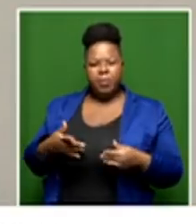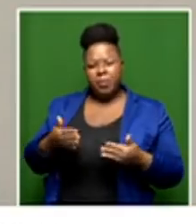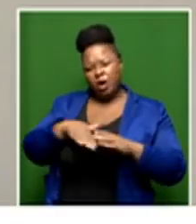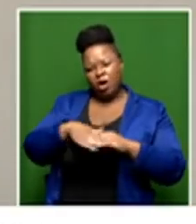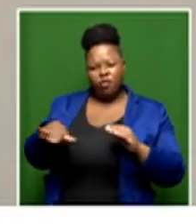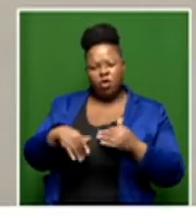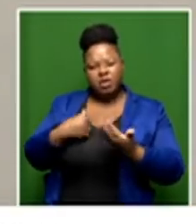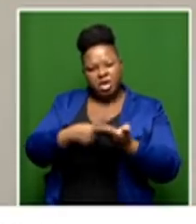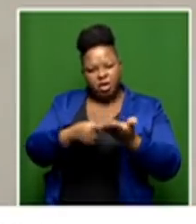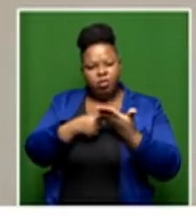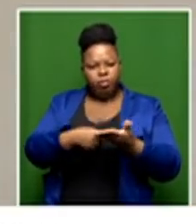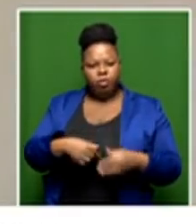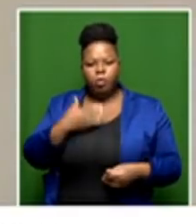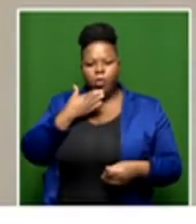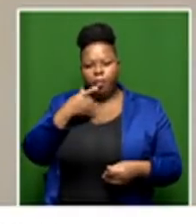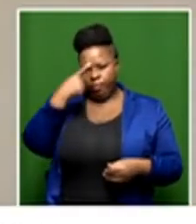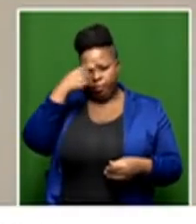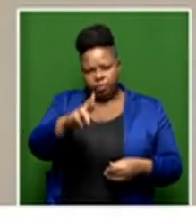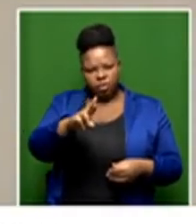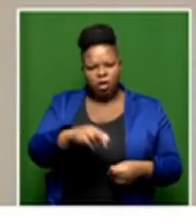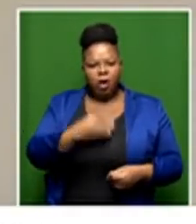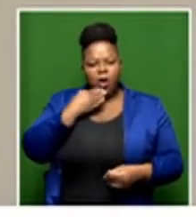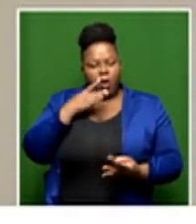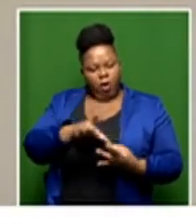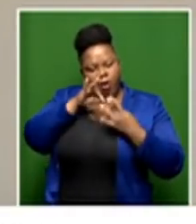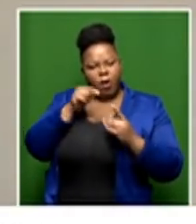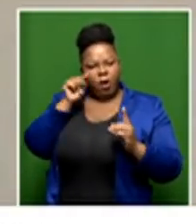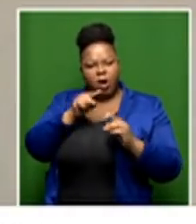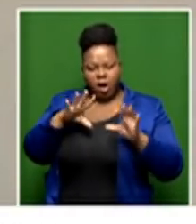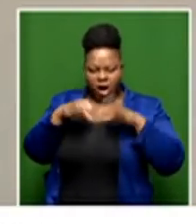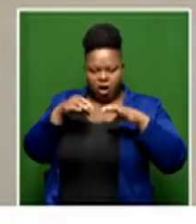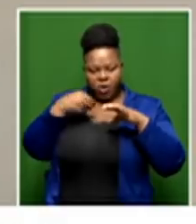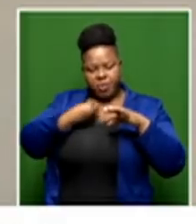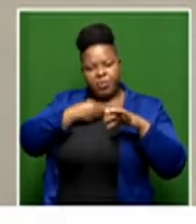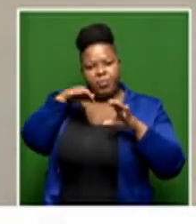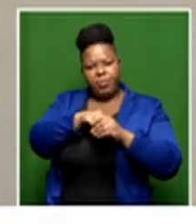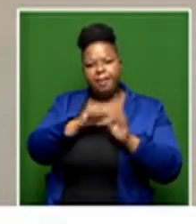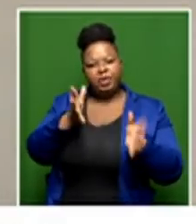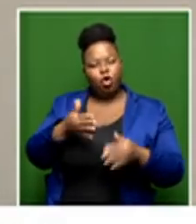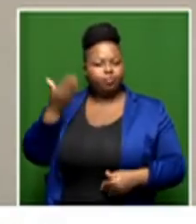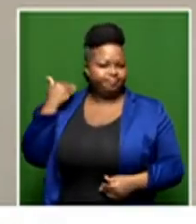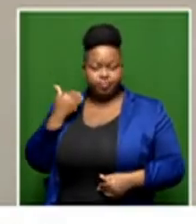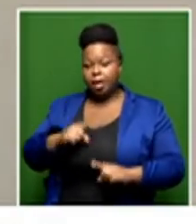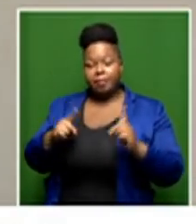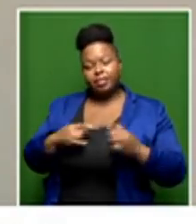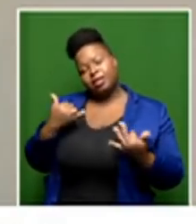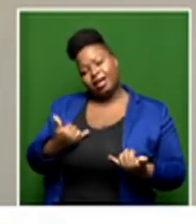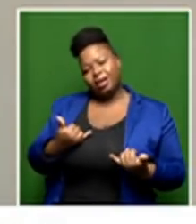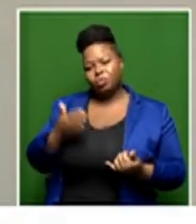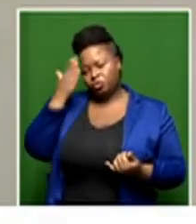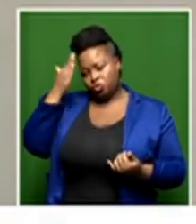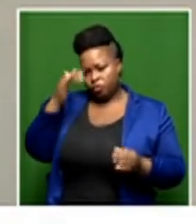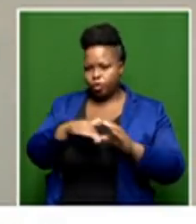robustness. It would have been Ronald Lamola was a natural choice, but obviously schemed out of